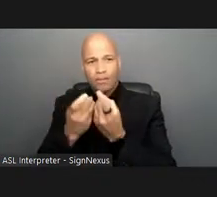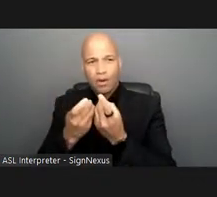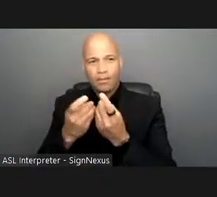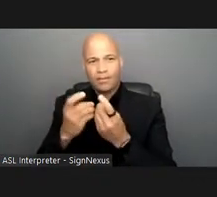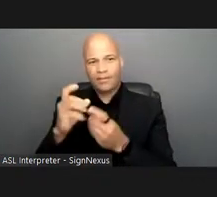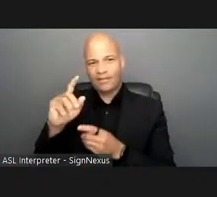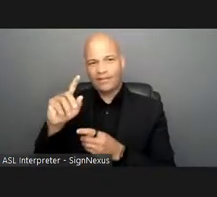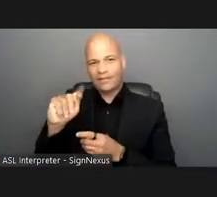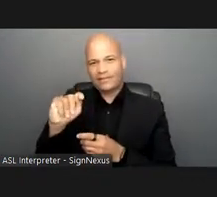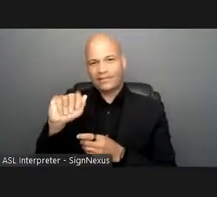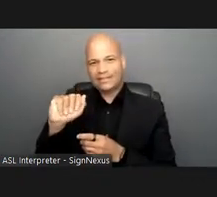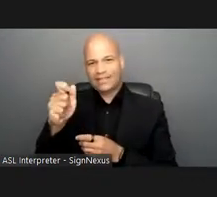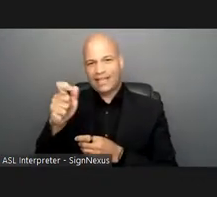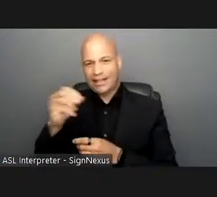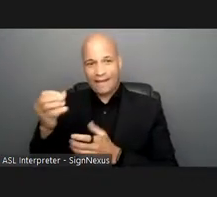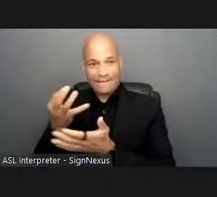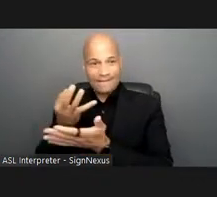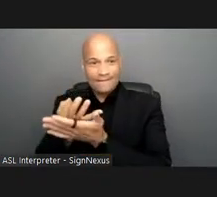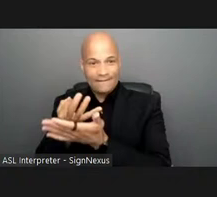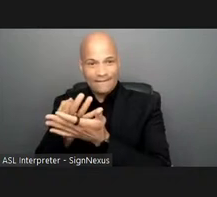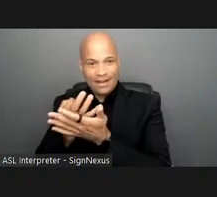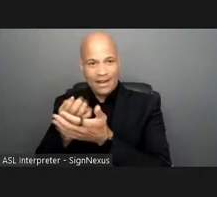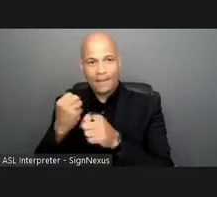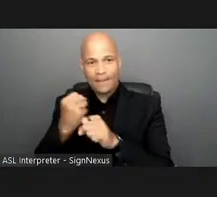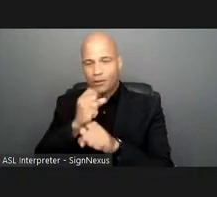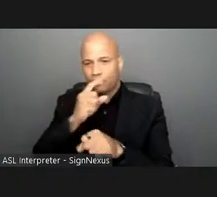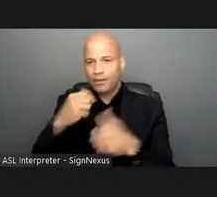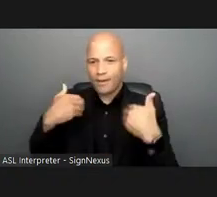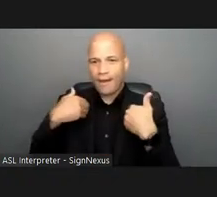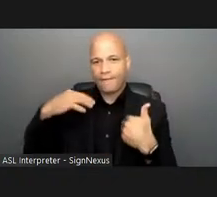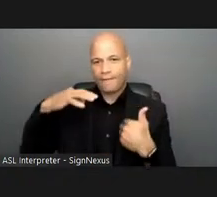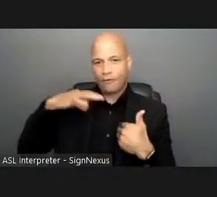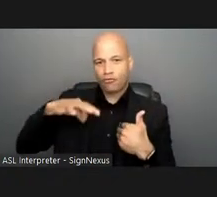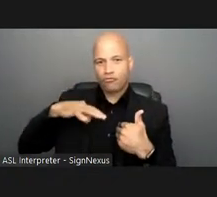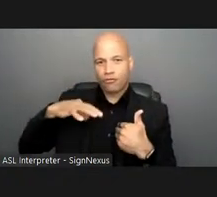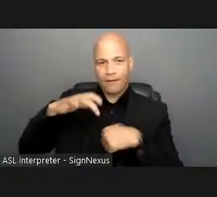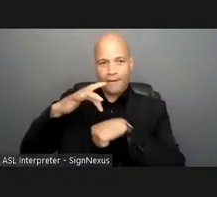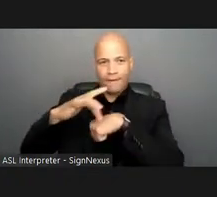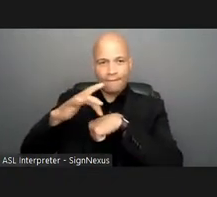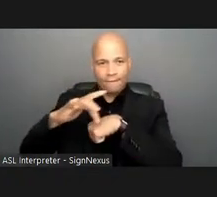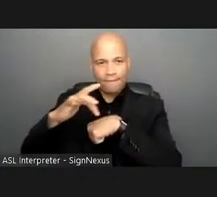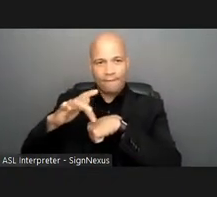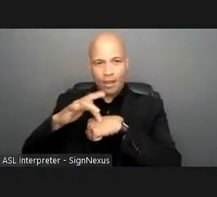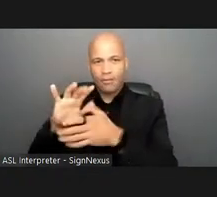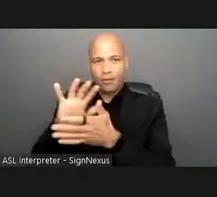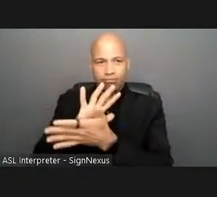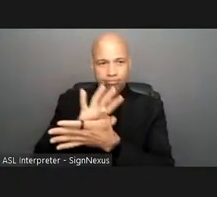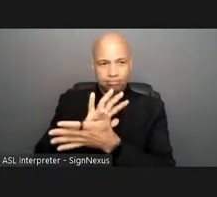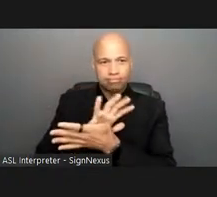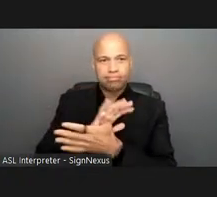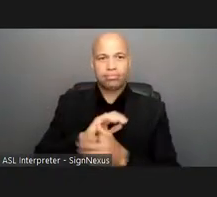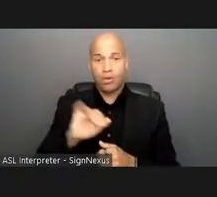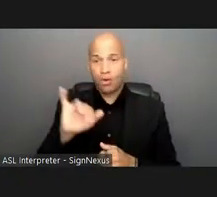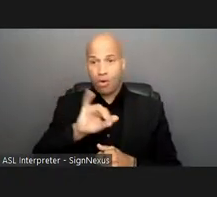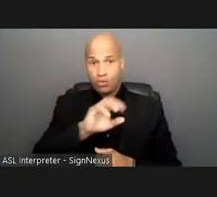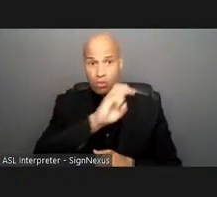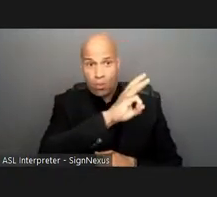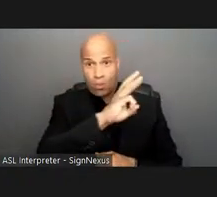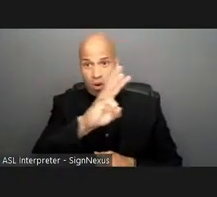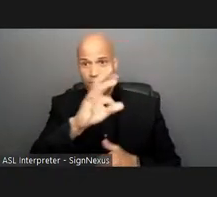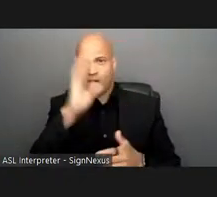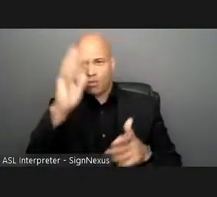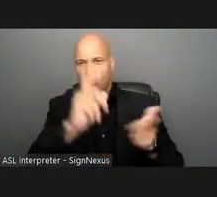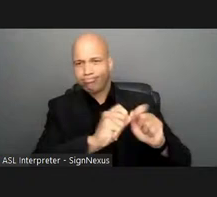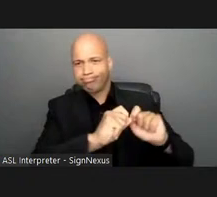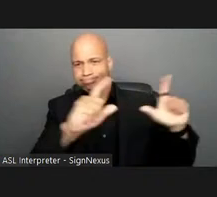drivers eligible for the credit tbta will also post information related to the tax credit on the project website with links